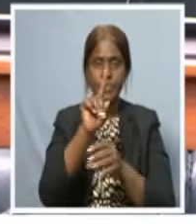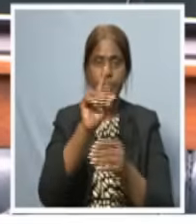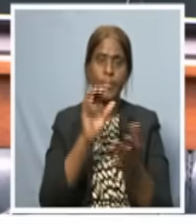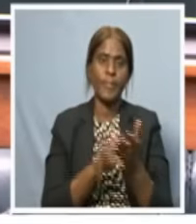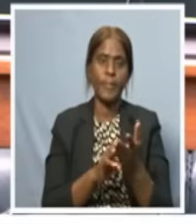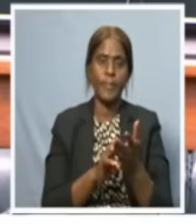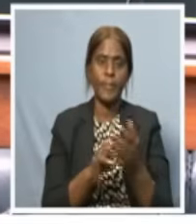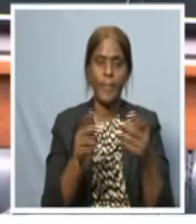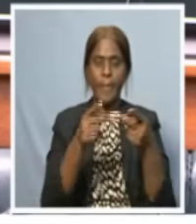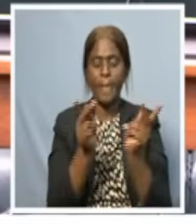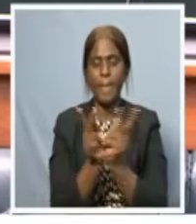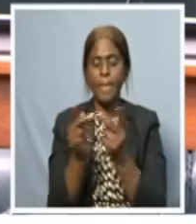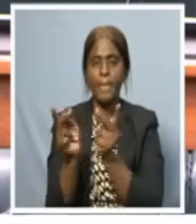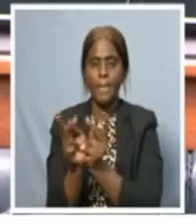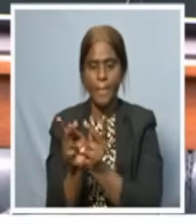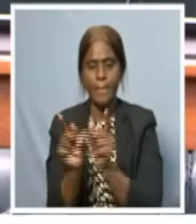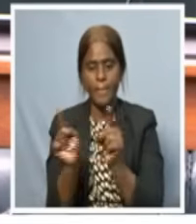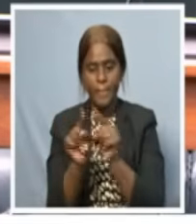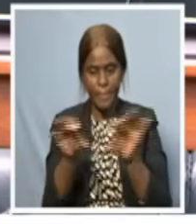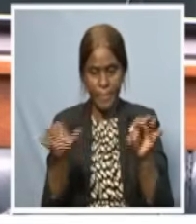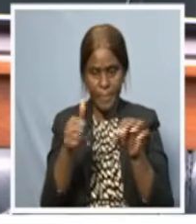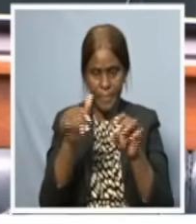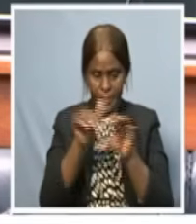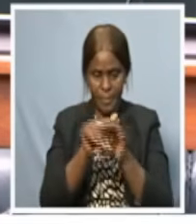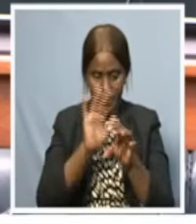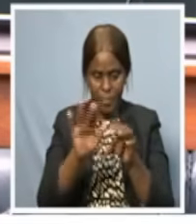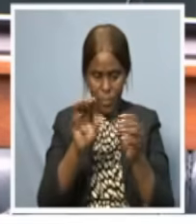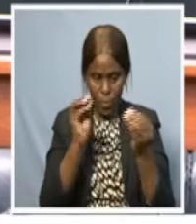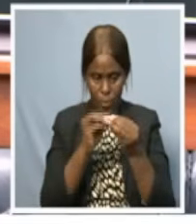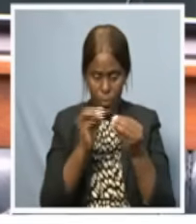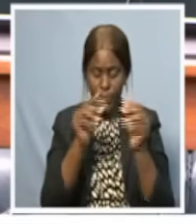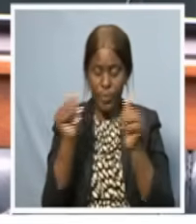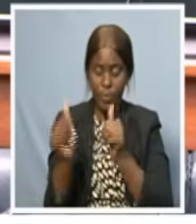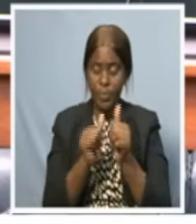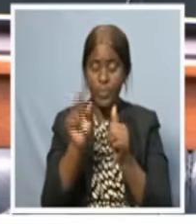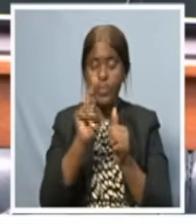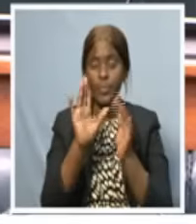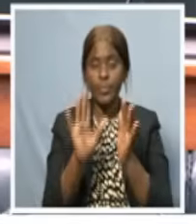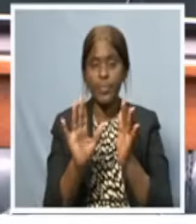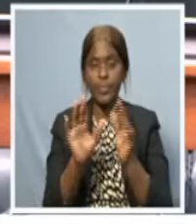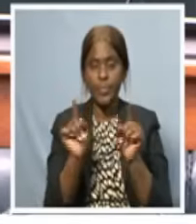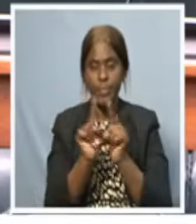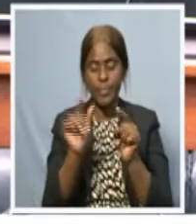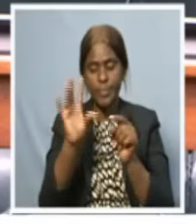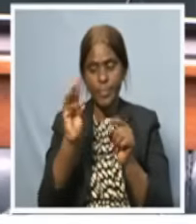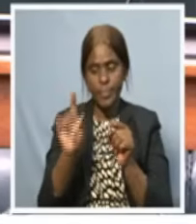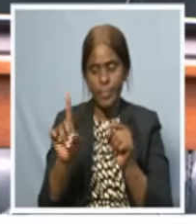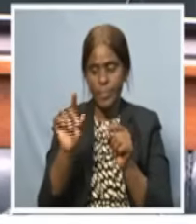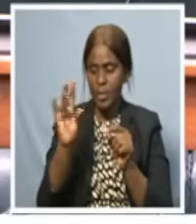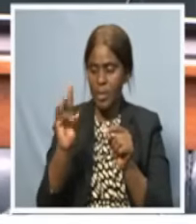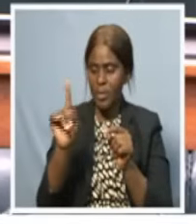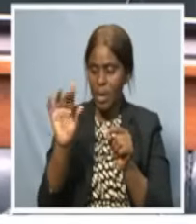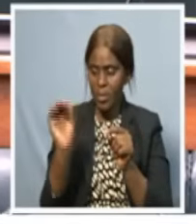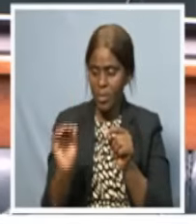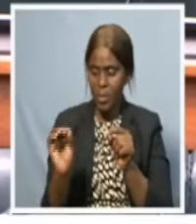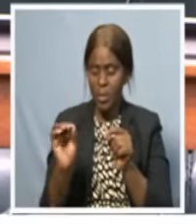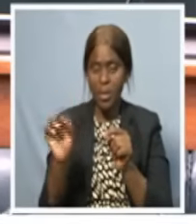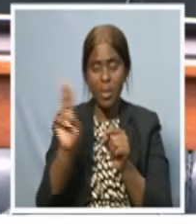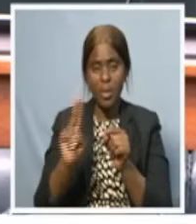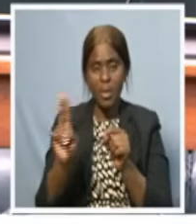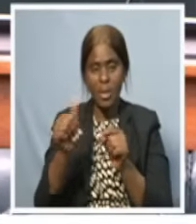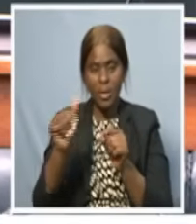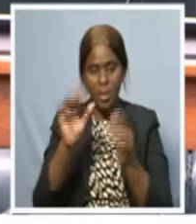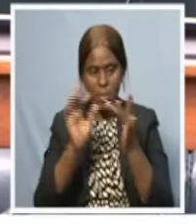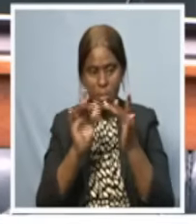1,000 inhabitants. Children are among the most active users, and 71% use the internet